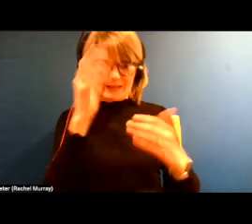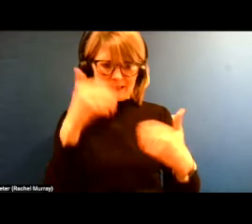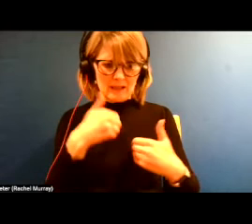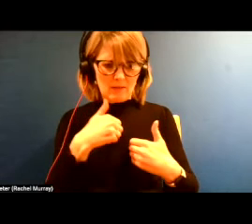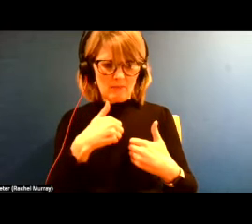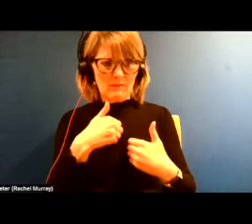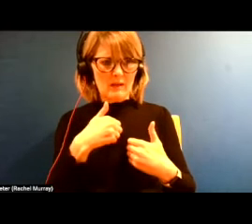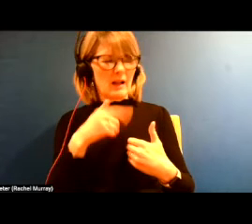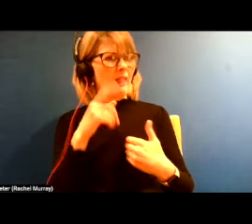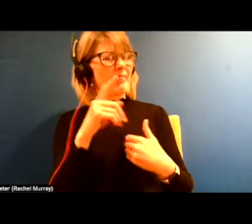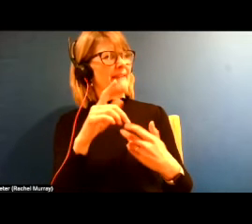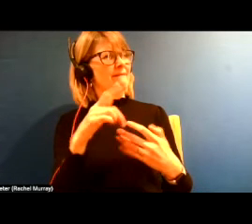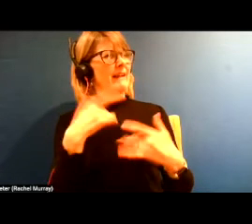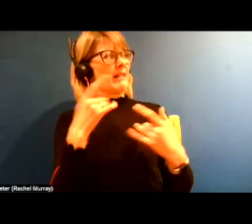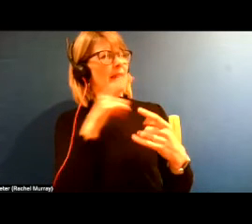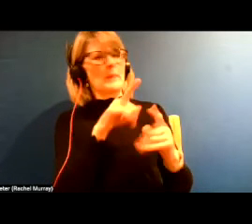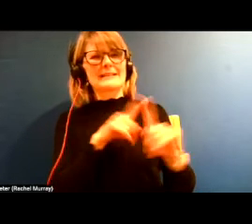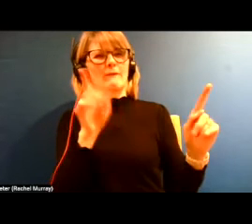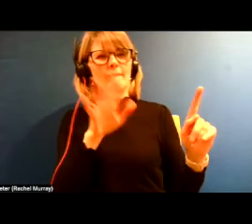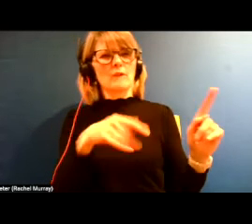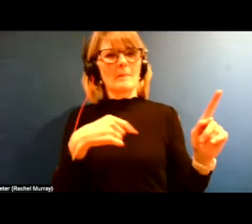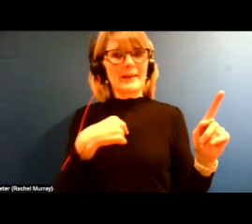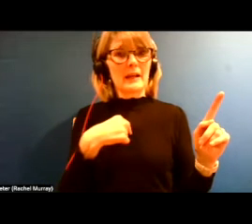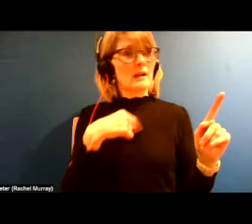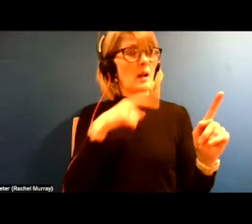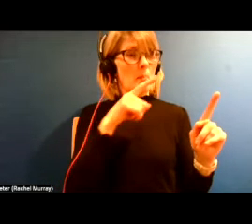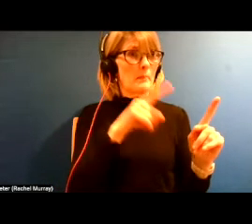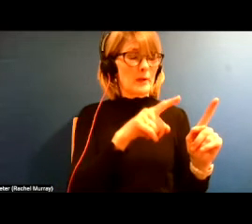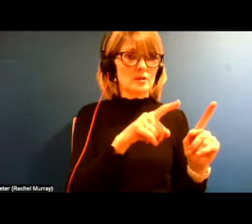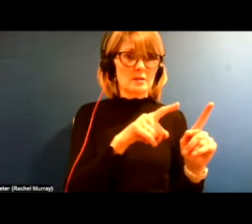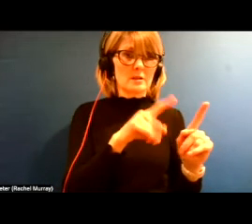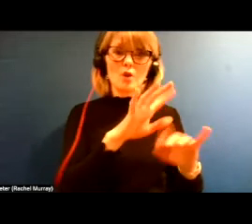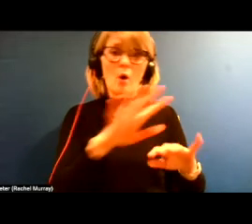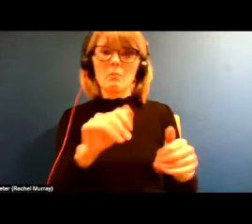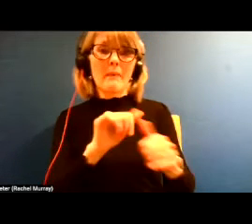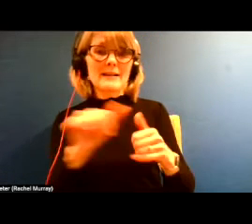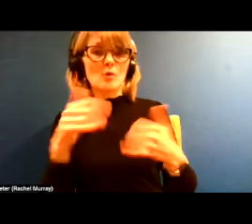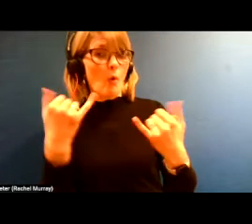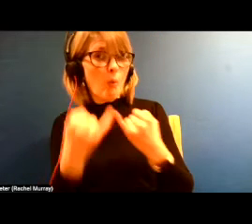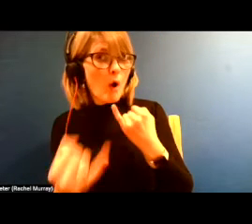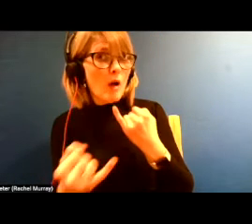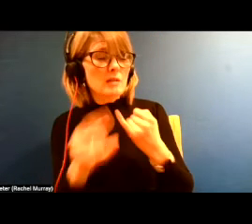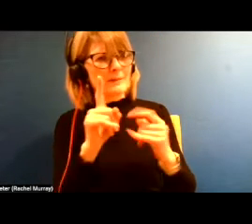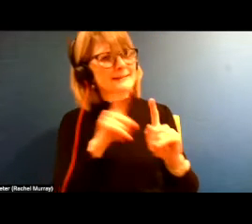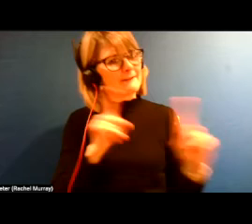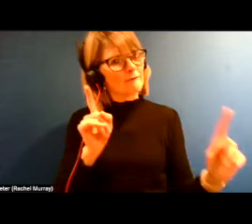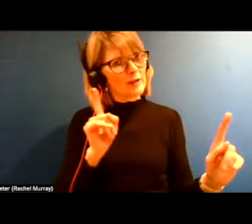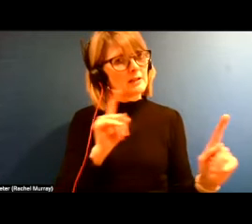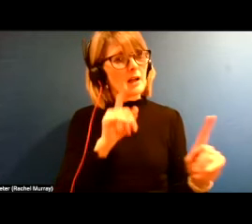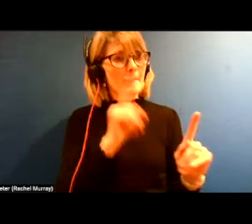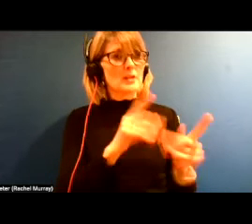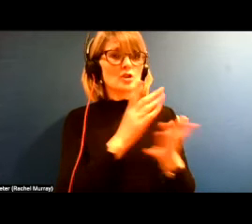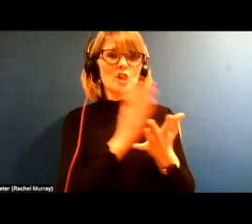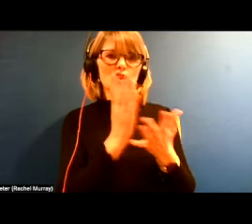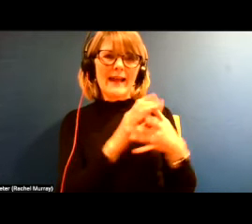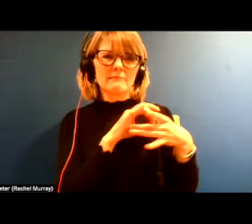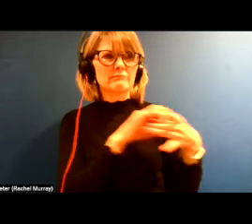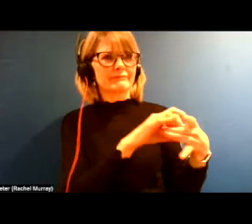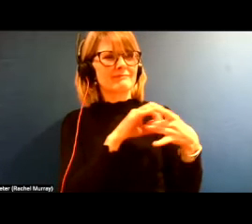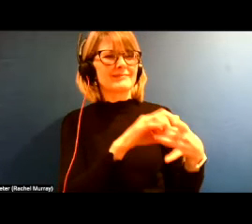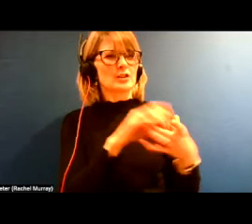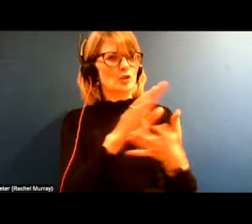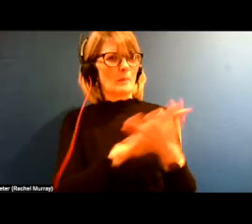better nor worse, but different, but yet they shared with me a common thread of otherness that placed us all on the outside looking in,